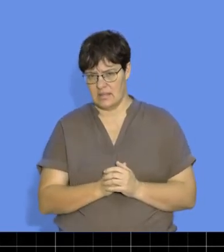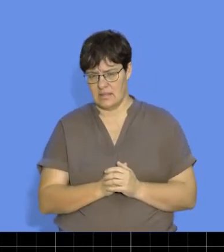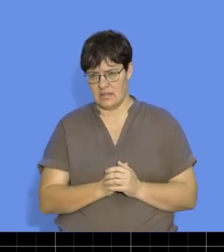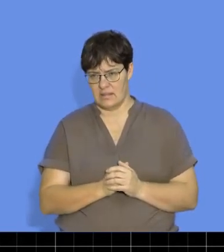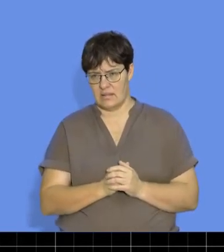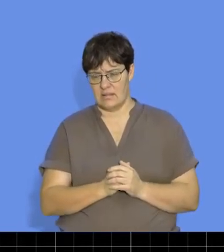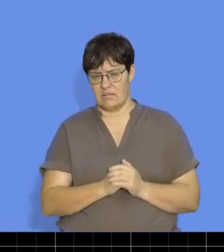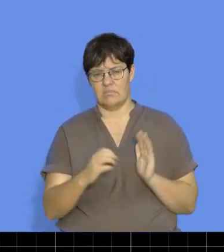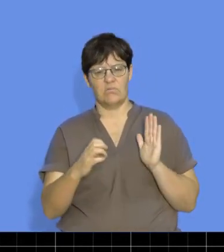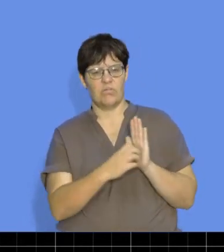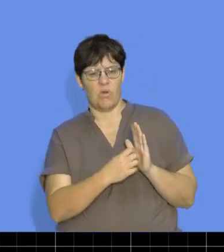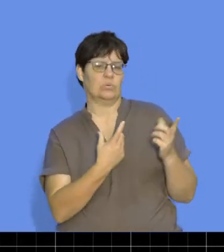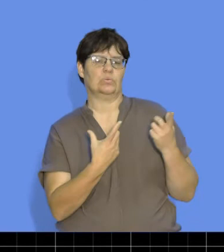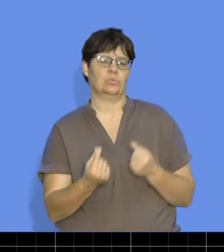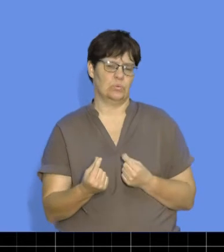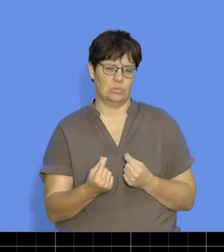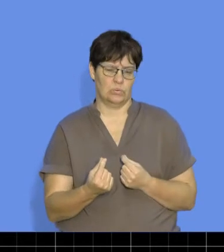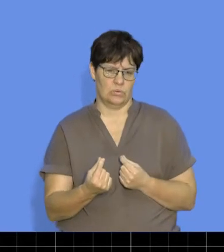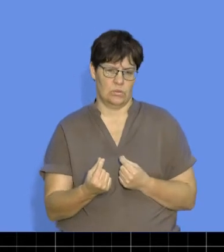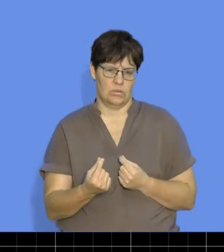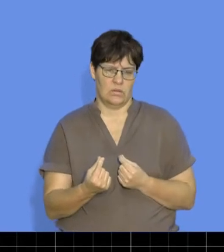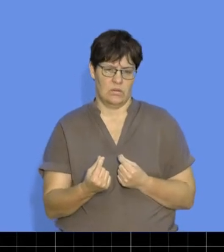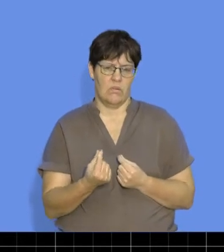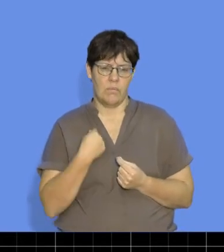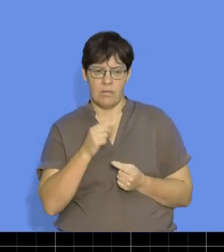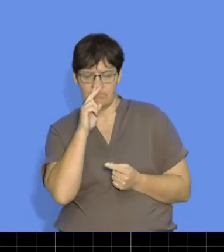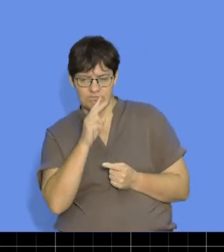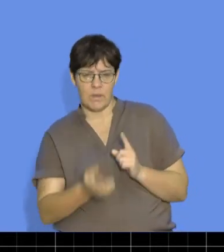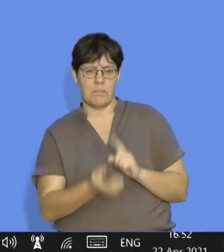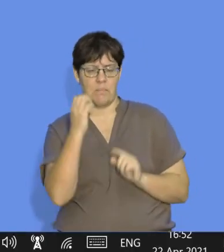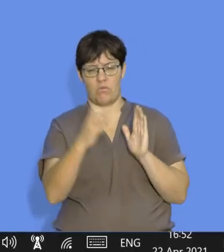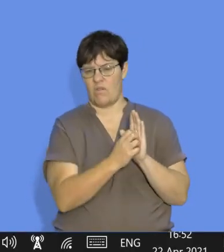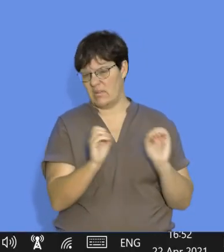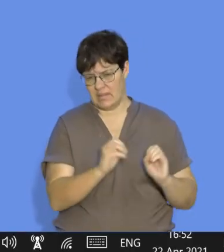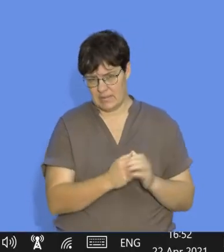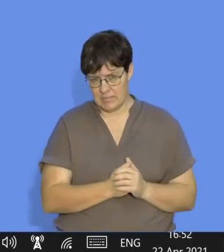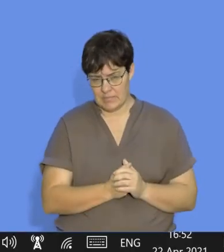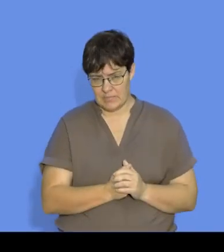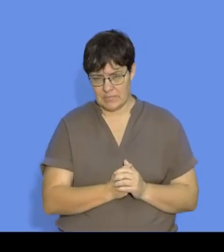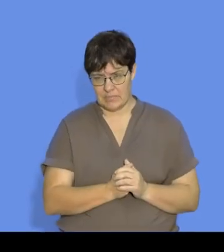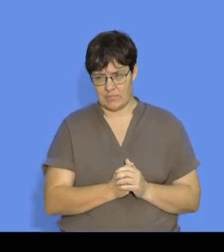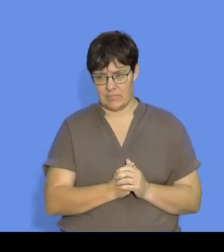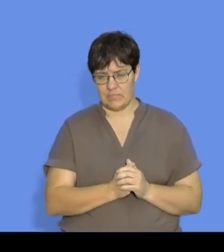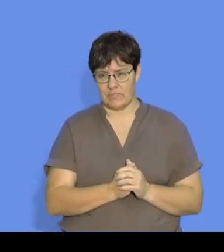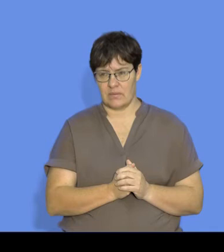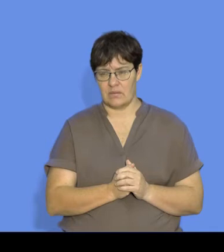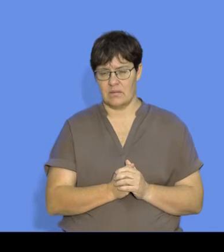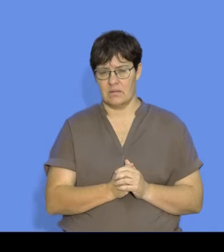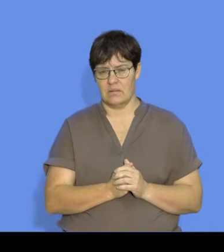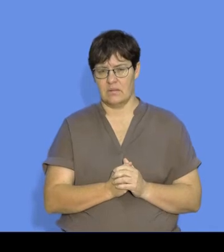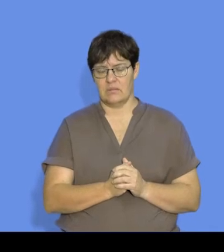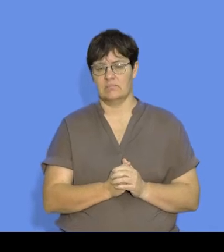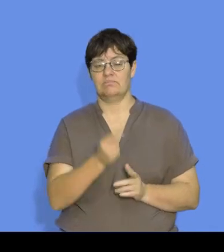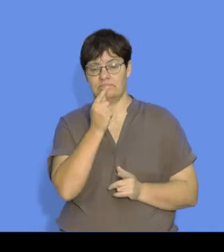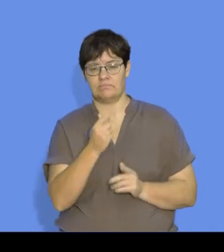about what the graph has to do with in terms of where we can locate the graph. So this will